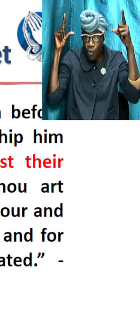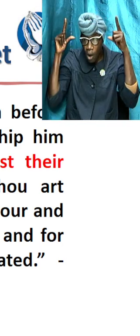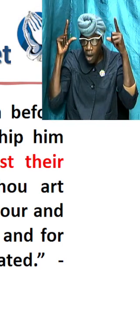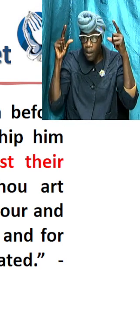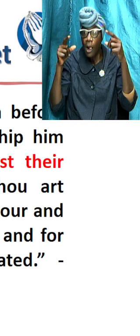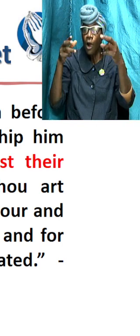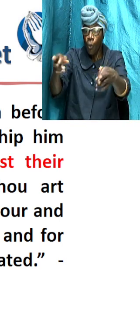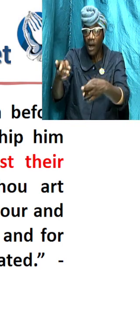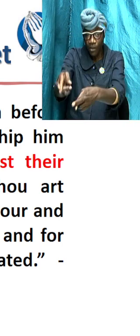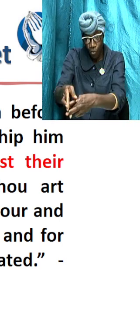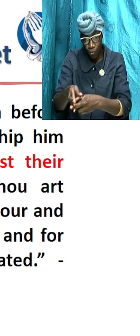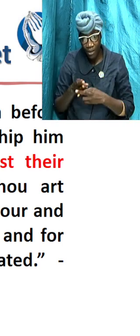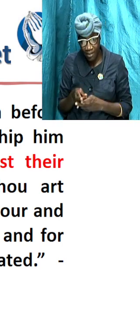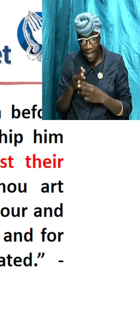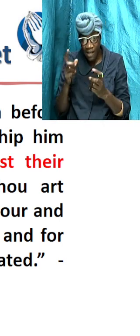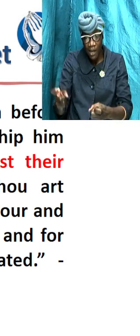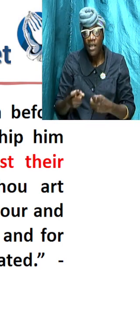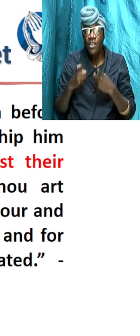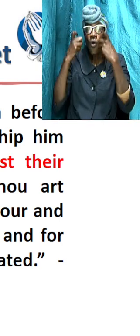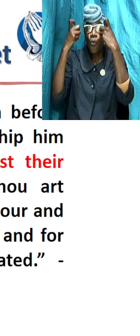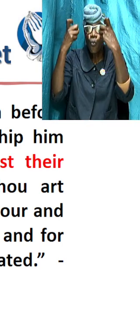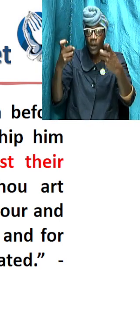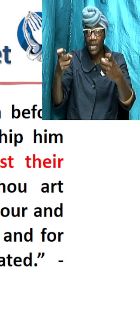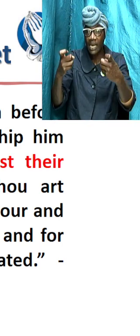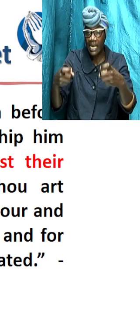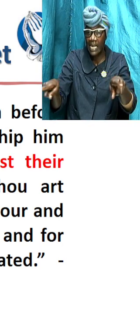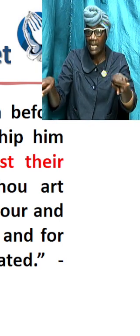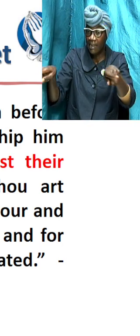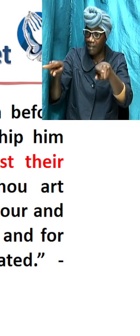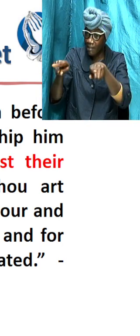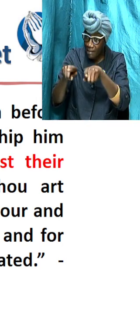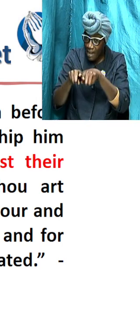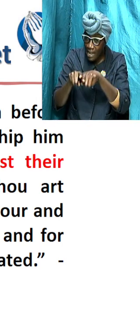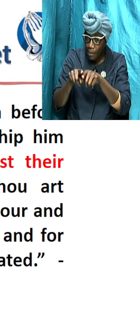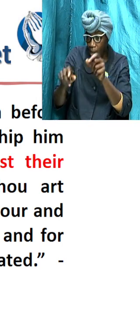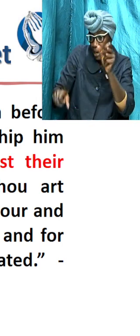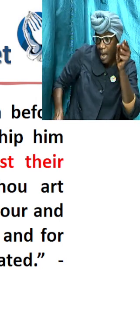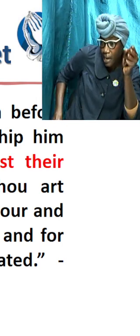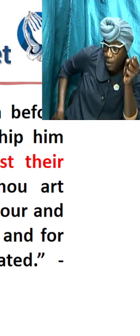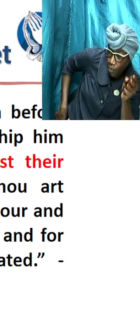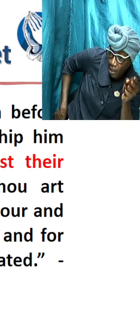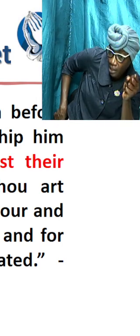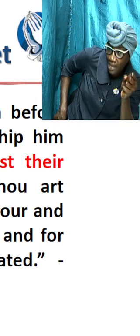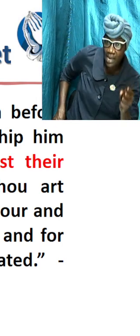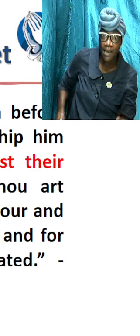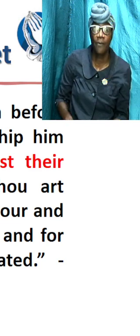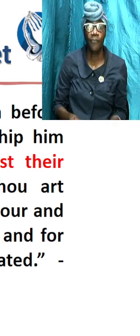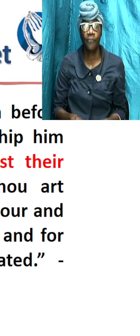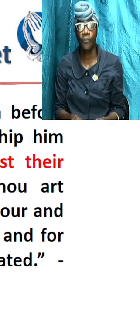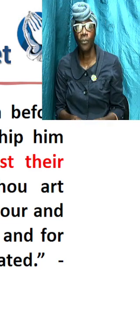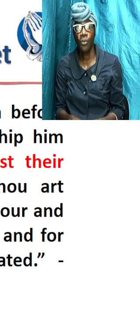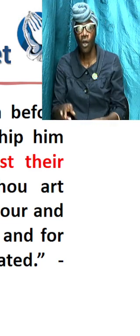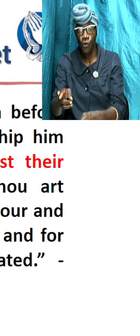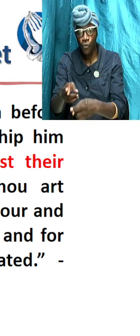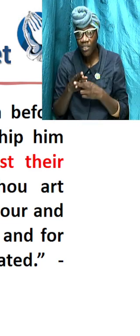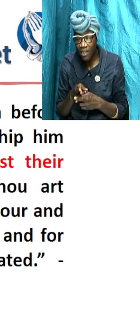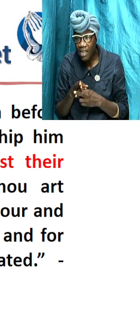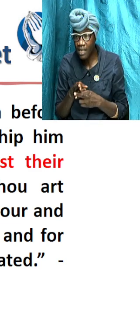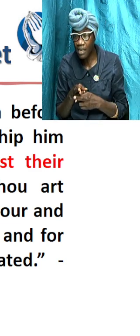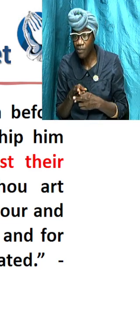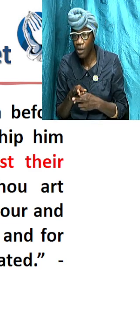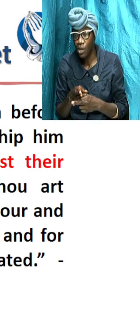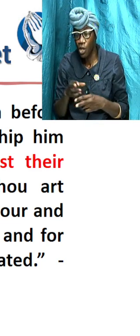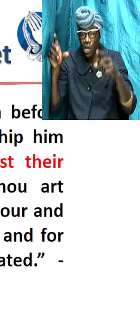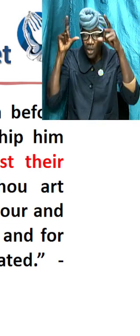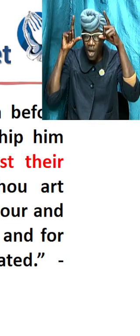achievement, of winning. The same like the athlete received in the Olympic Games. What you get, when you get your crown of rejoicing, when